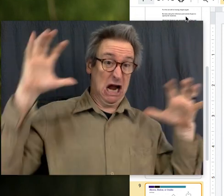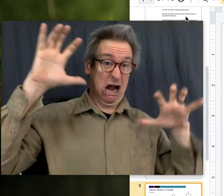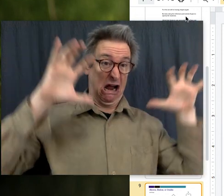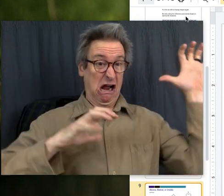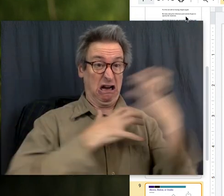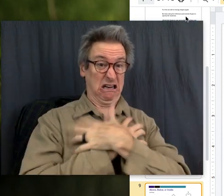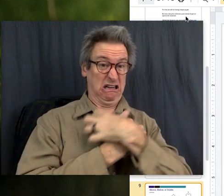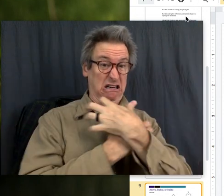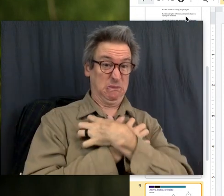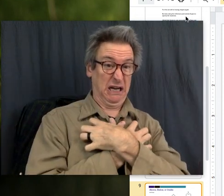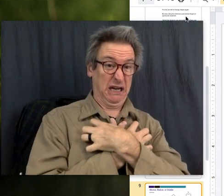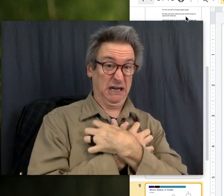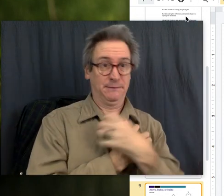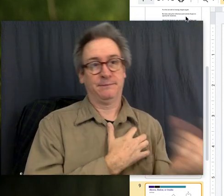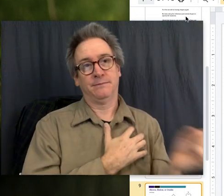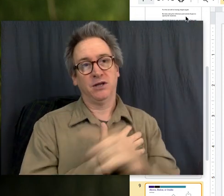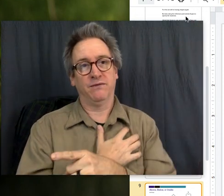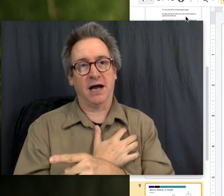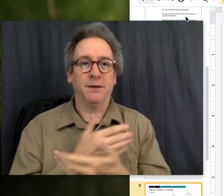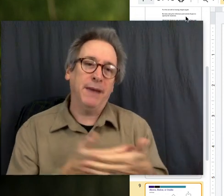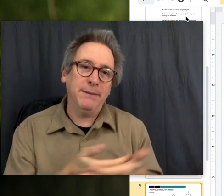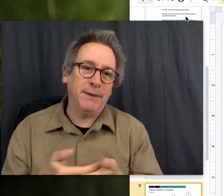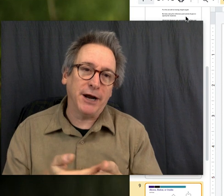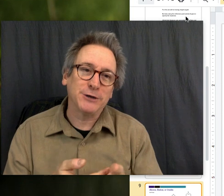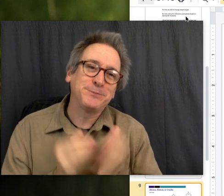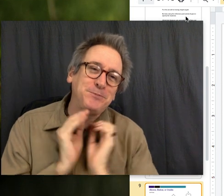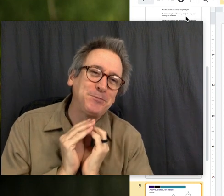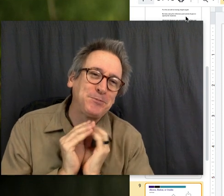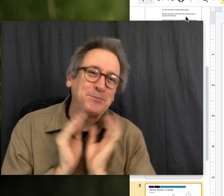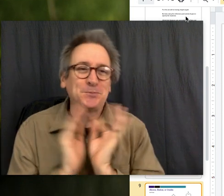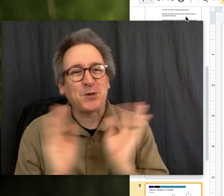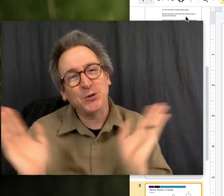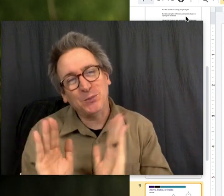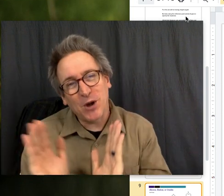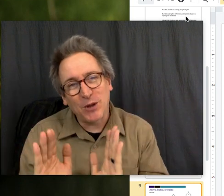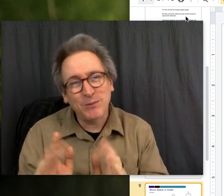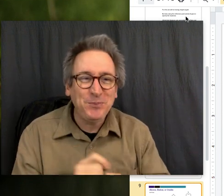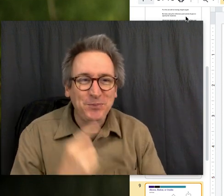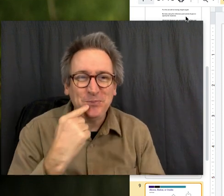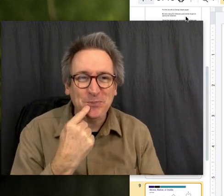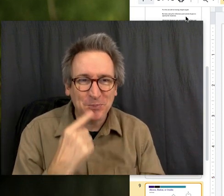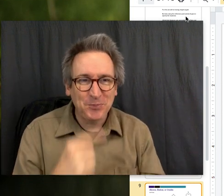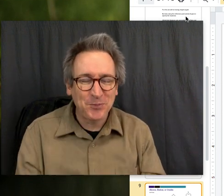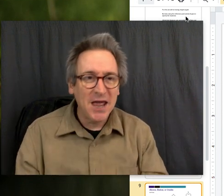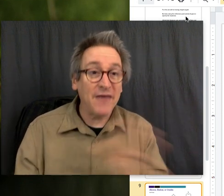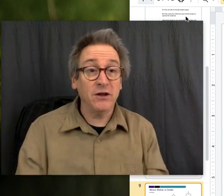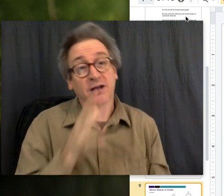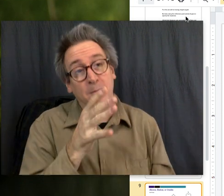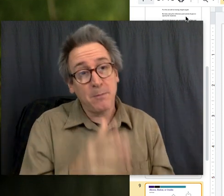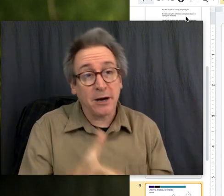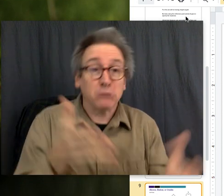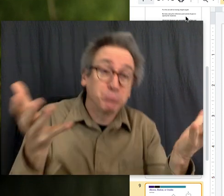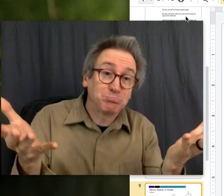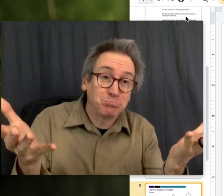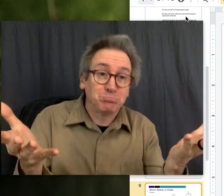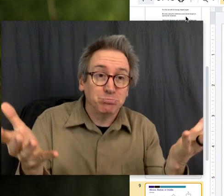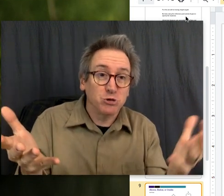who's big. You've got the baby bear who's small, and then you've got the Mama